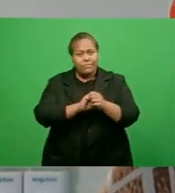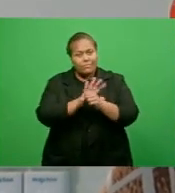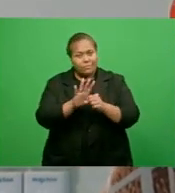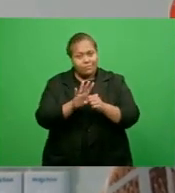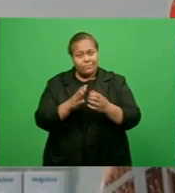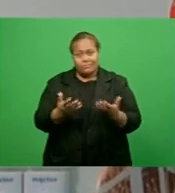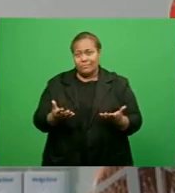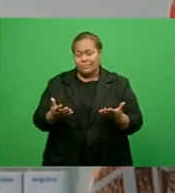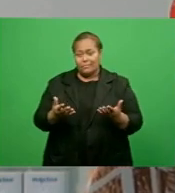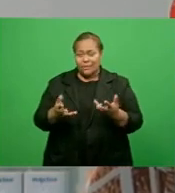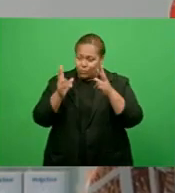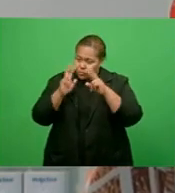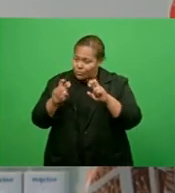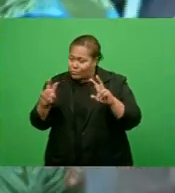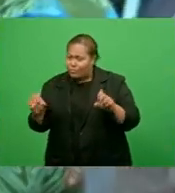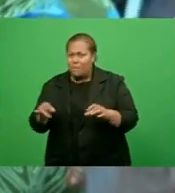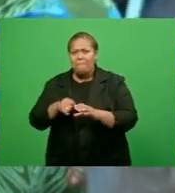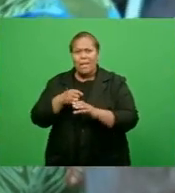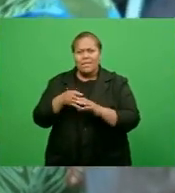for vaccine continues.